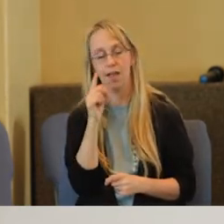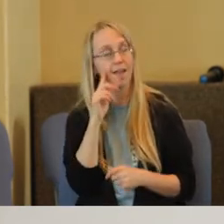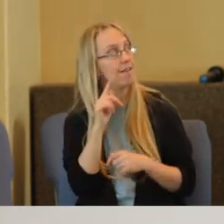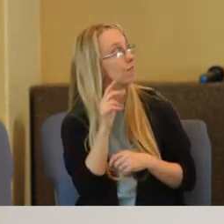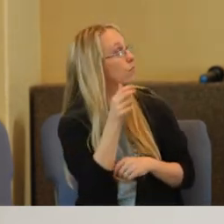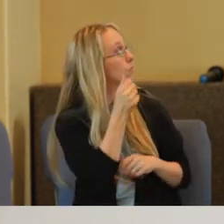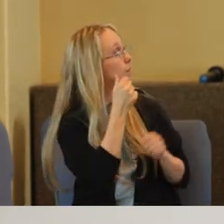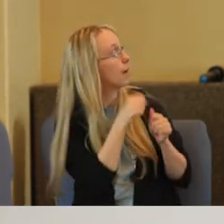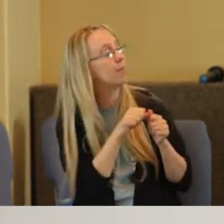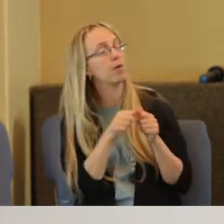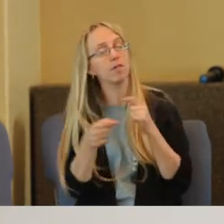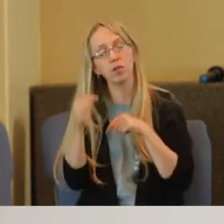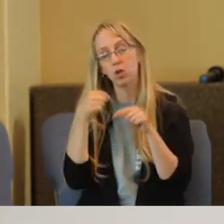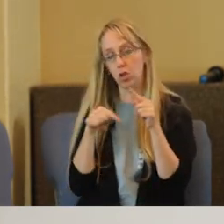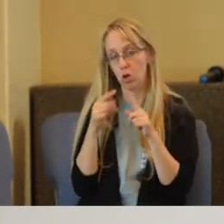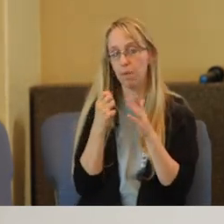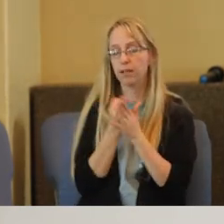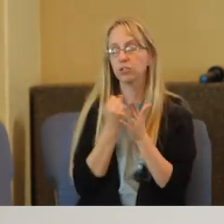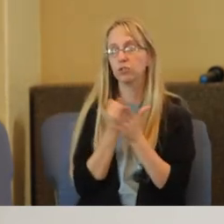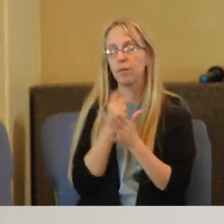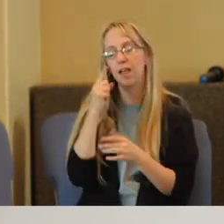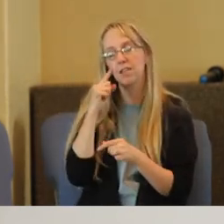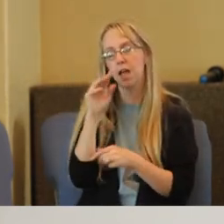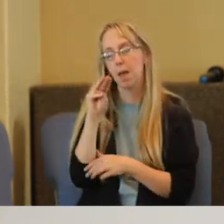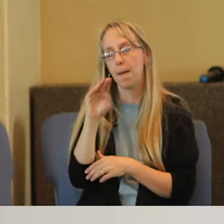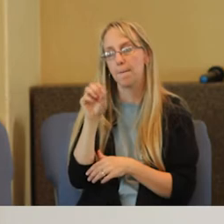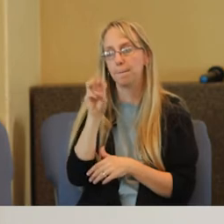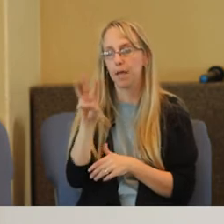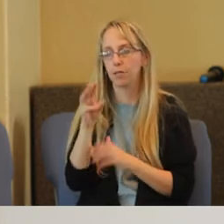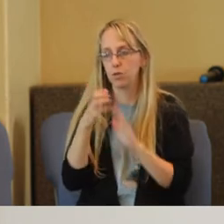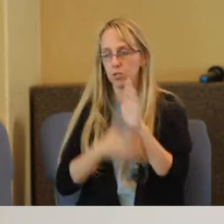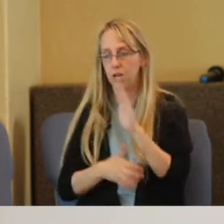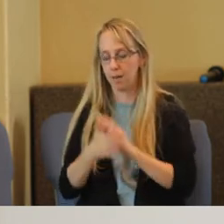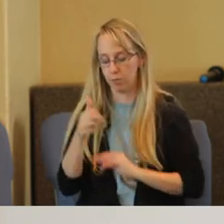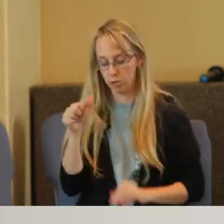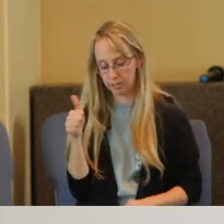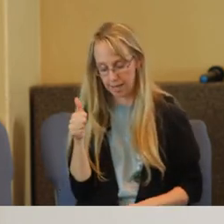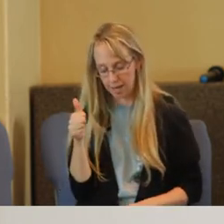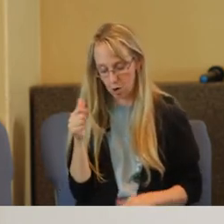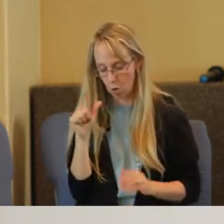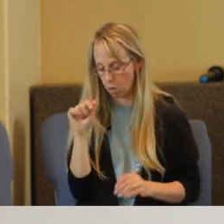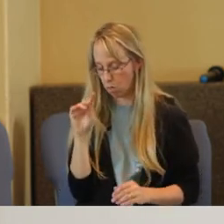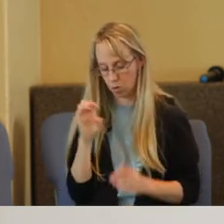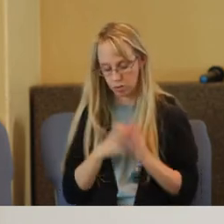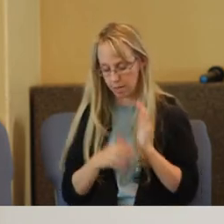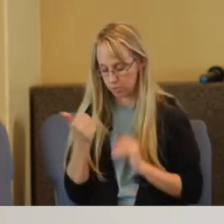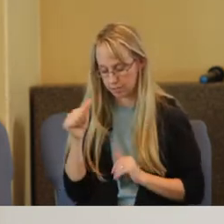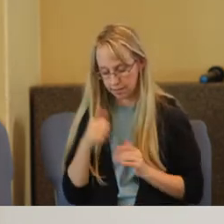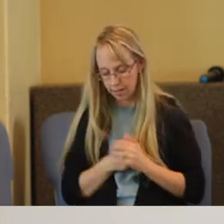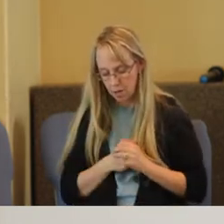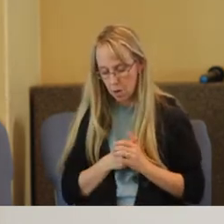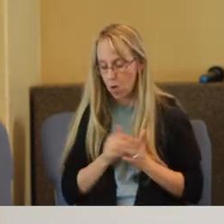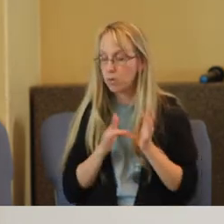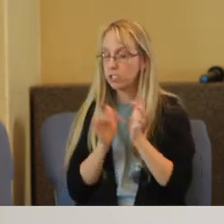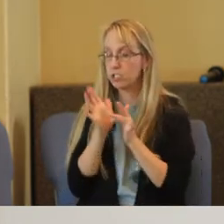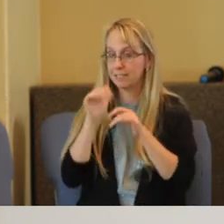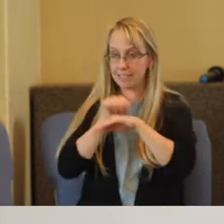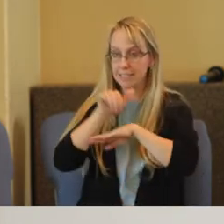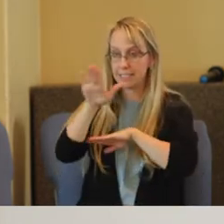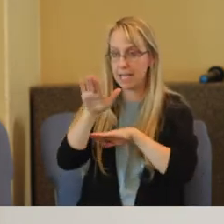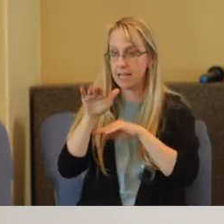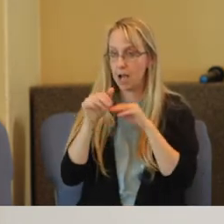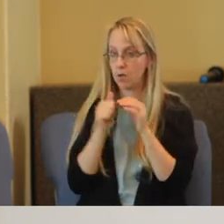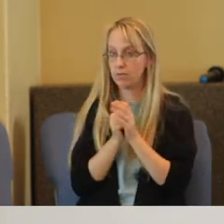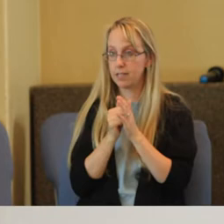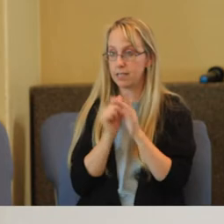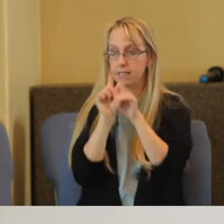recall, go back in Scripture, I believe it's in Matthew chapter 10 and Luke chapter 10, when Jesus sends out the disciples,